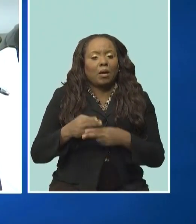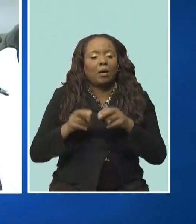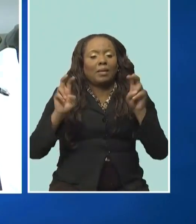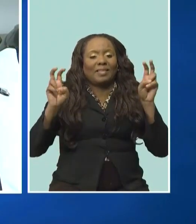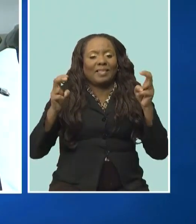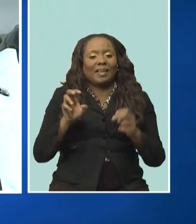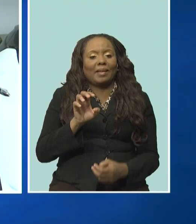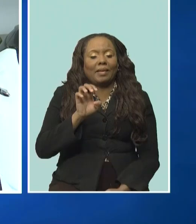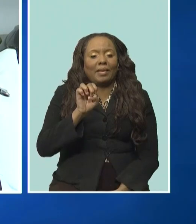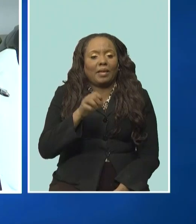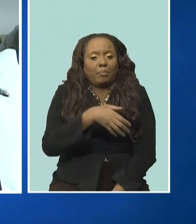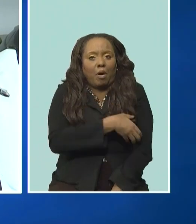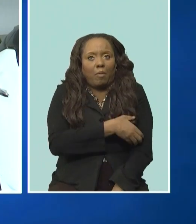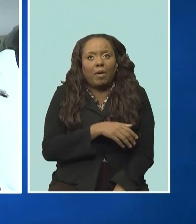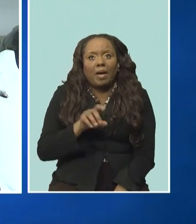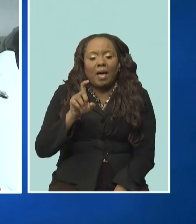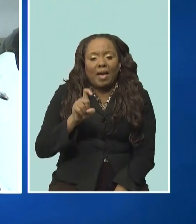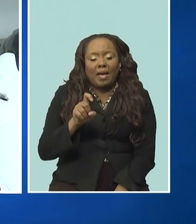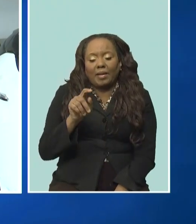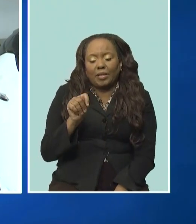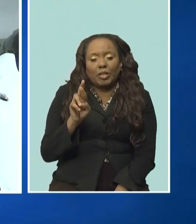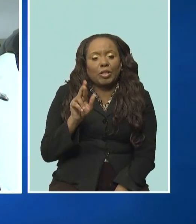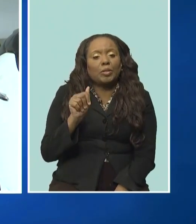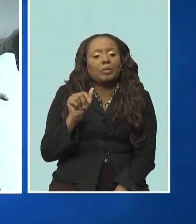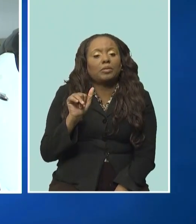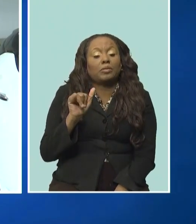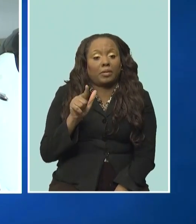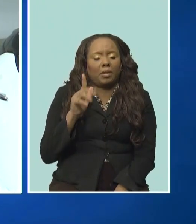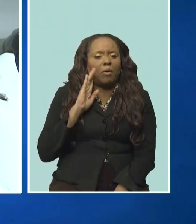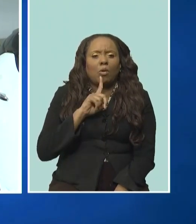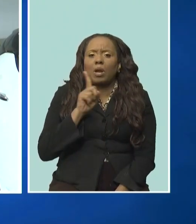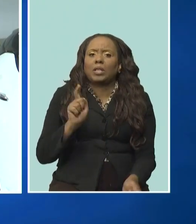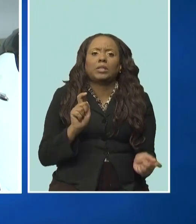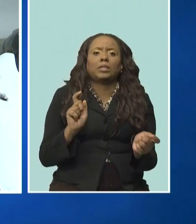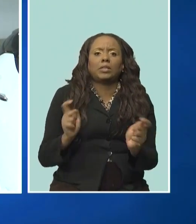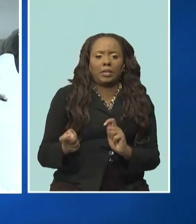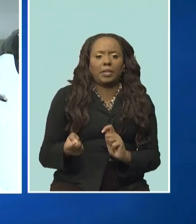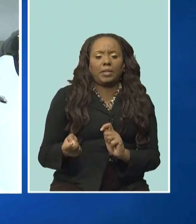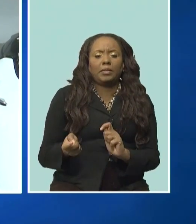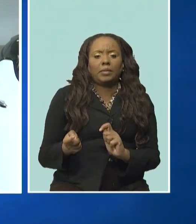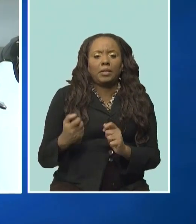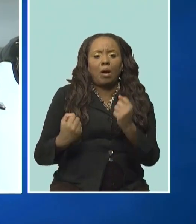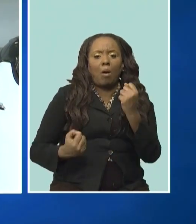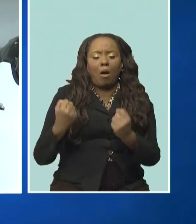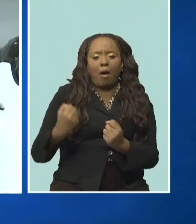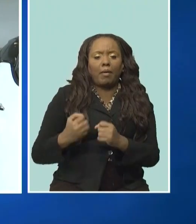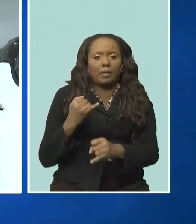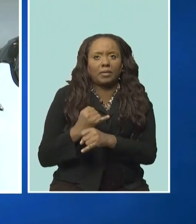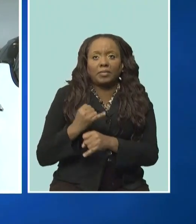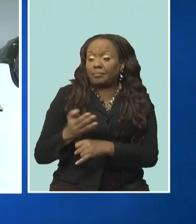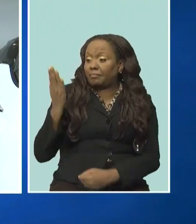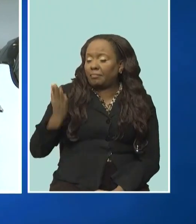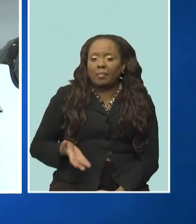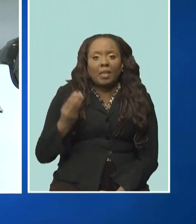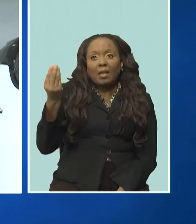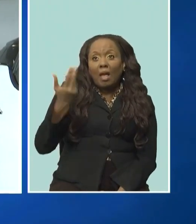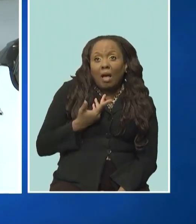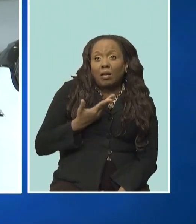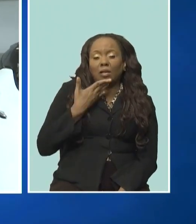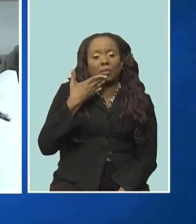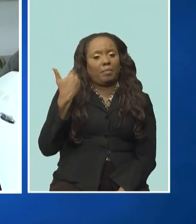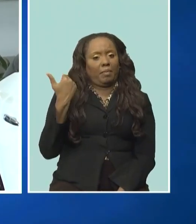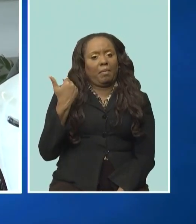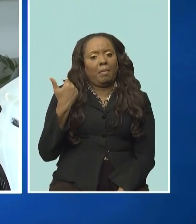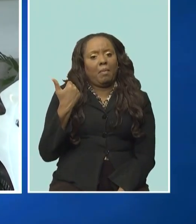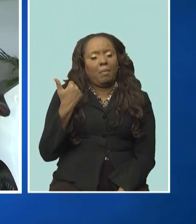X-Trail is the vehicle which will change the automotive industry forever. Well, for the industry, it gives us a better footprint when it comes to the